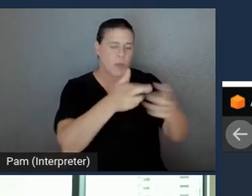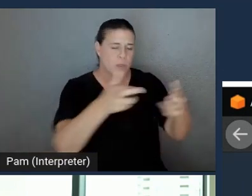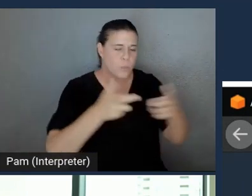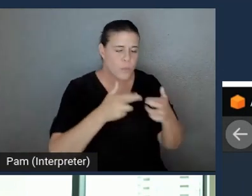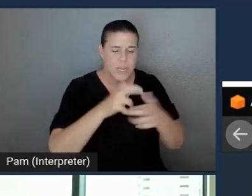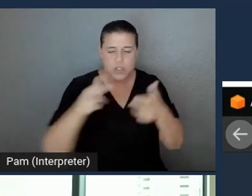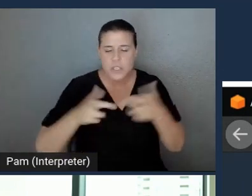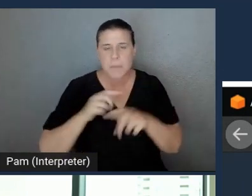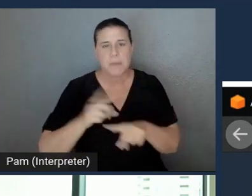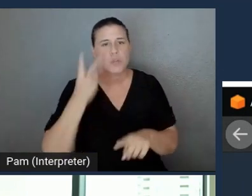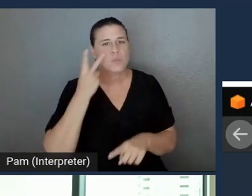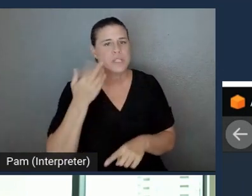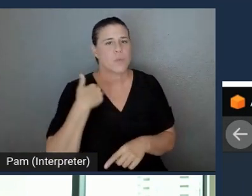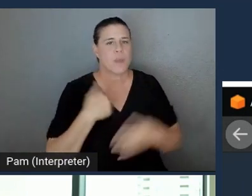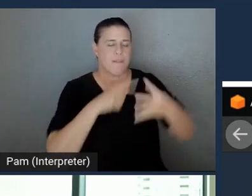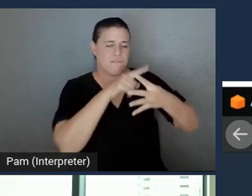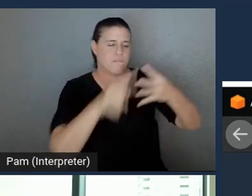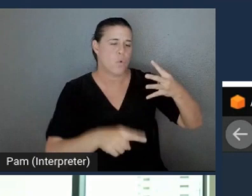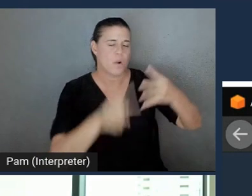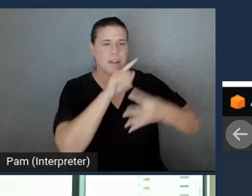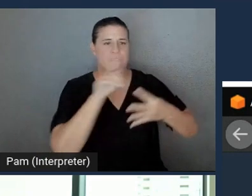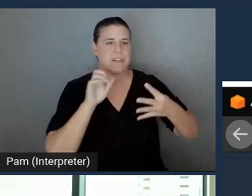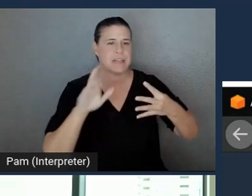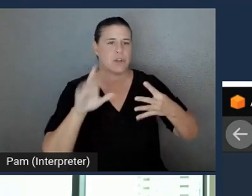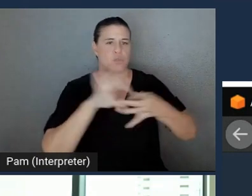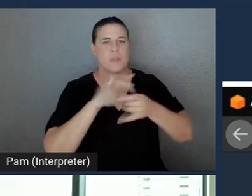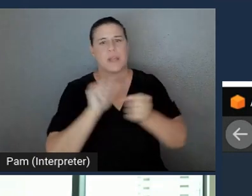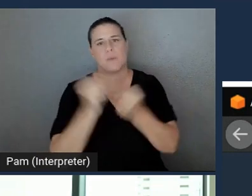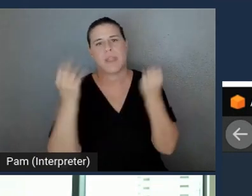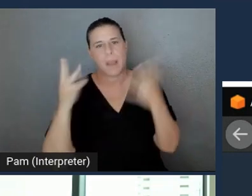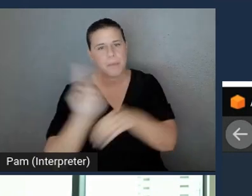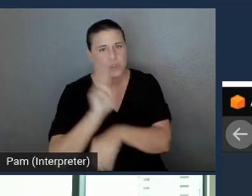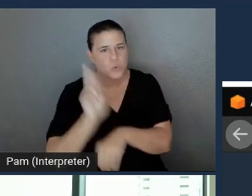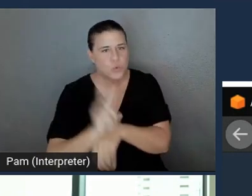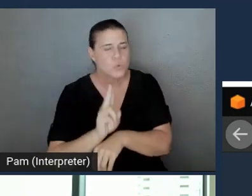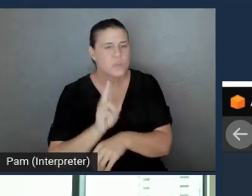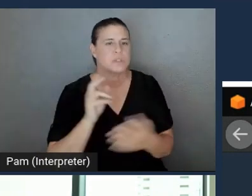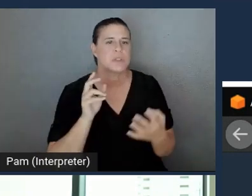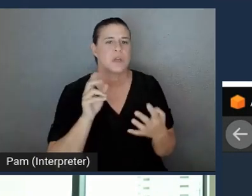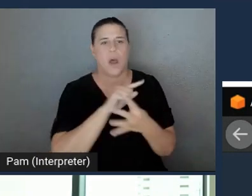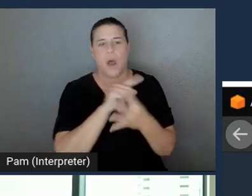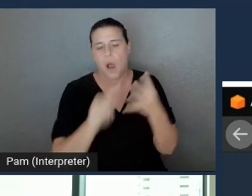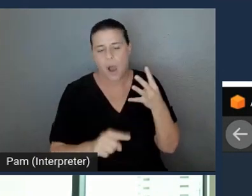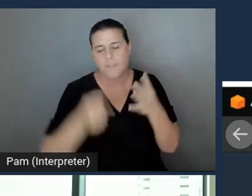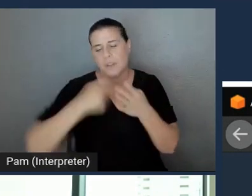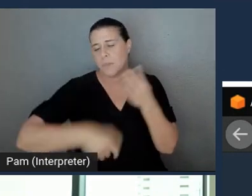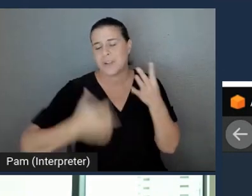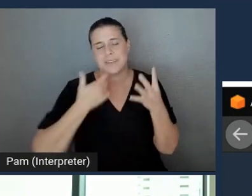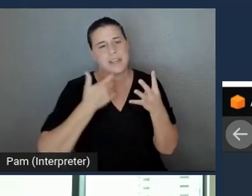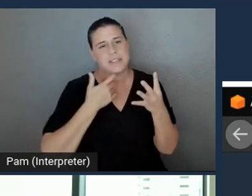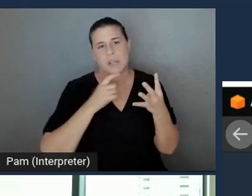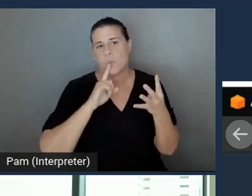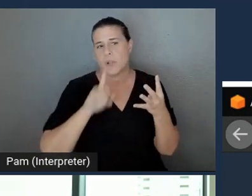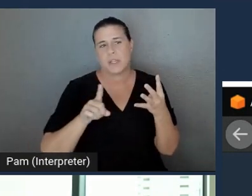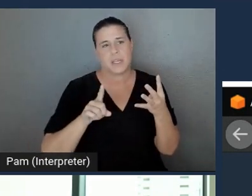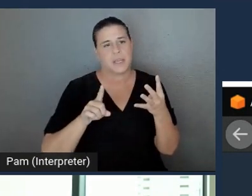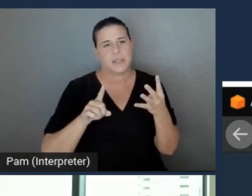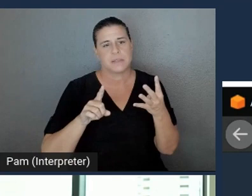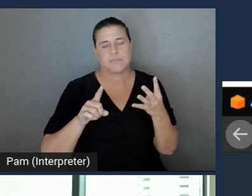see, we have 4 different tiers based on your usage. All of this pricing, like I said, is on number